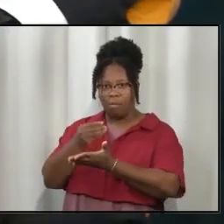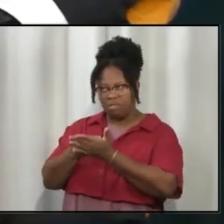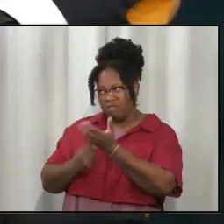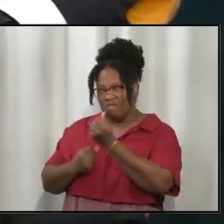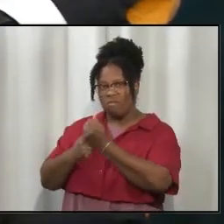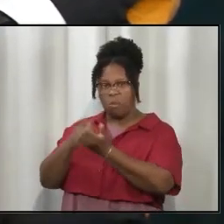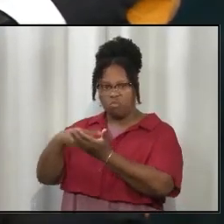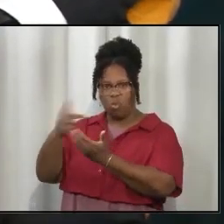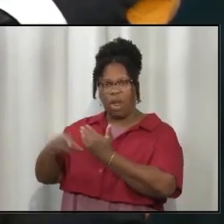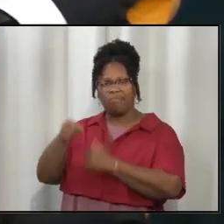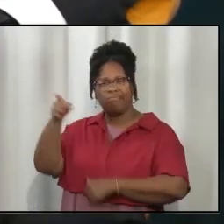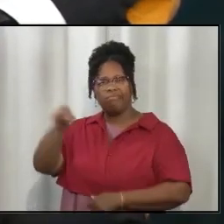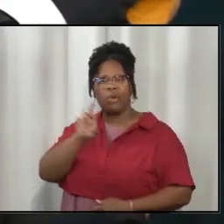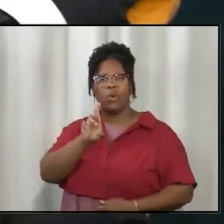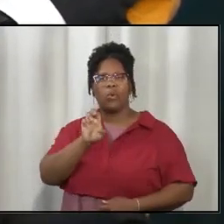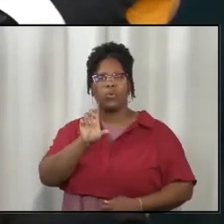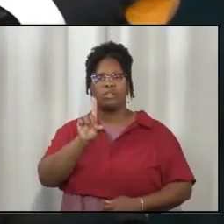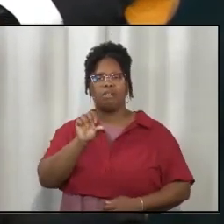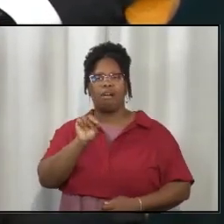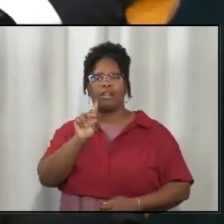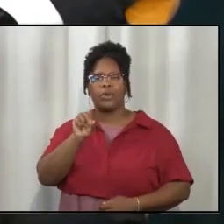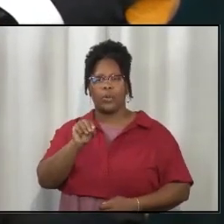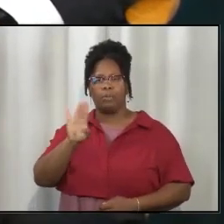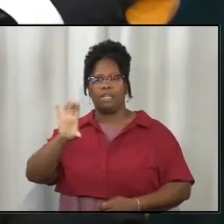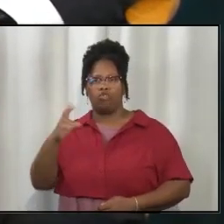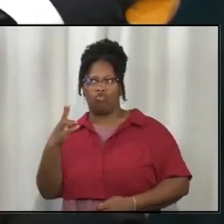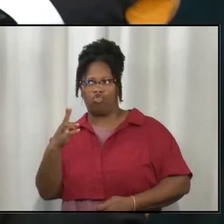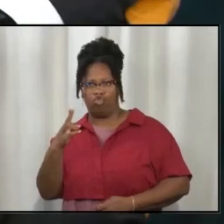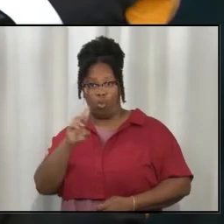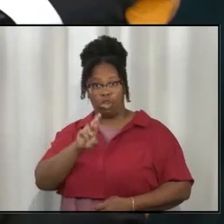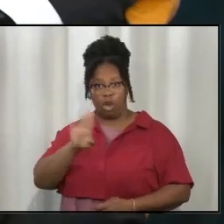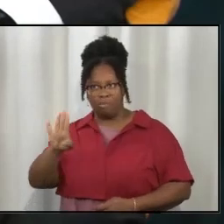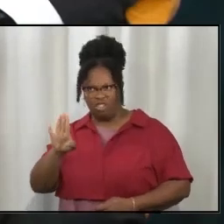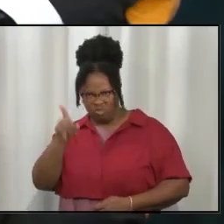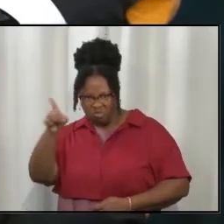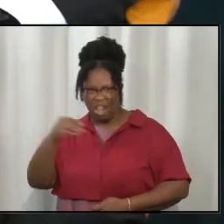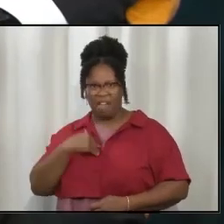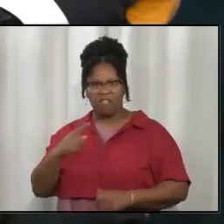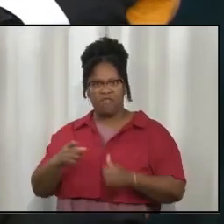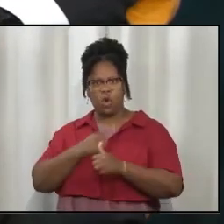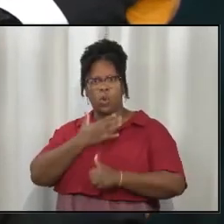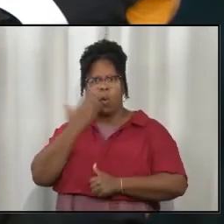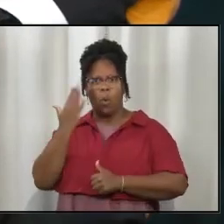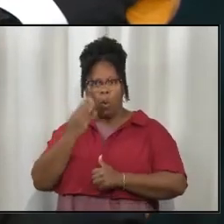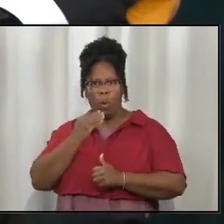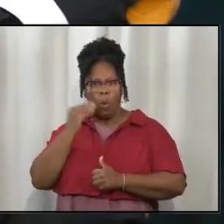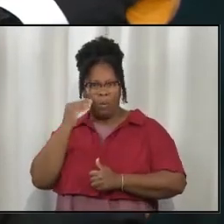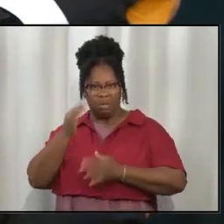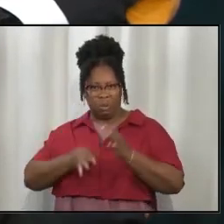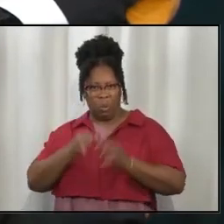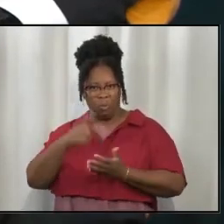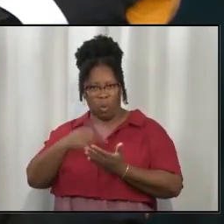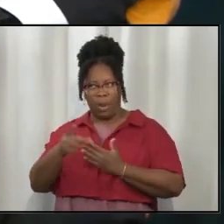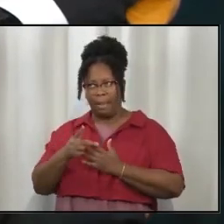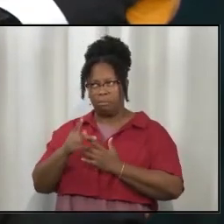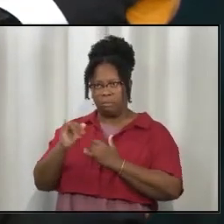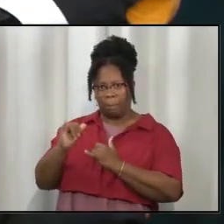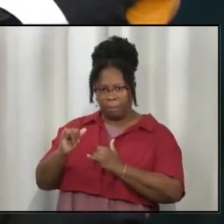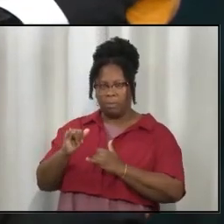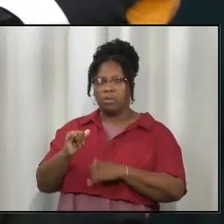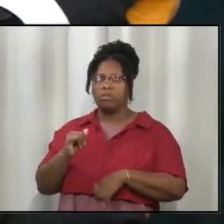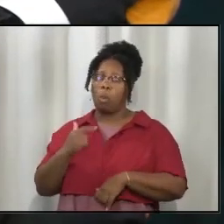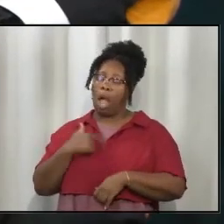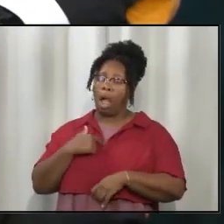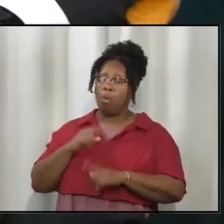Redondo Beach. So Redondo Beach actually had the first homeless court program similar to ours. And we went, I know the city prosecutor in Redondo